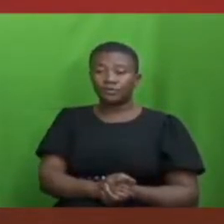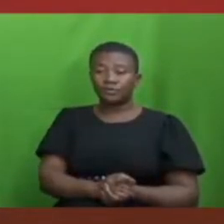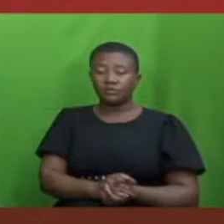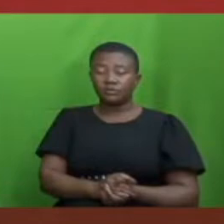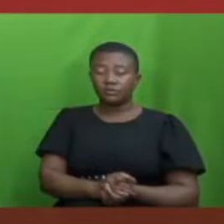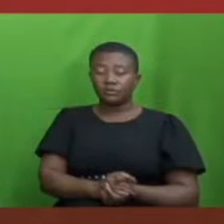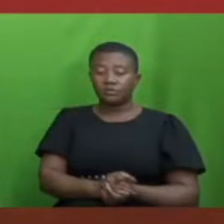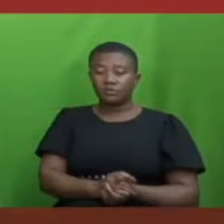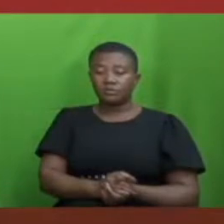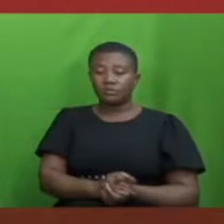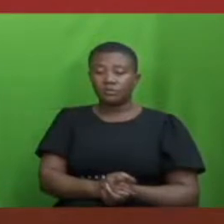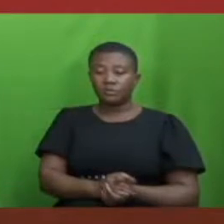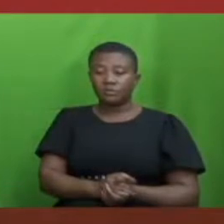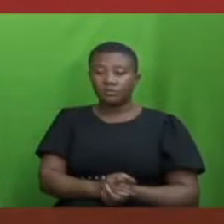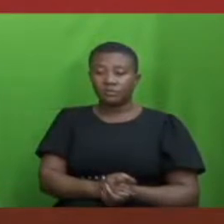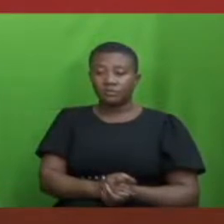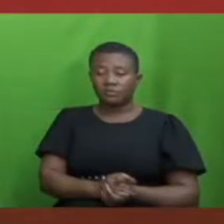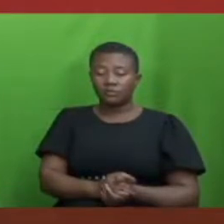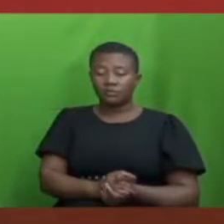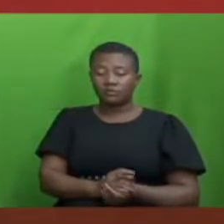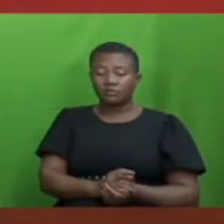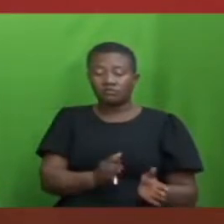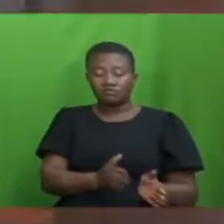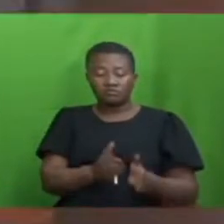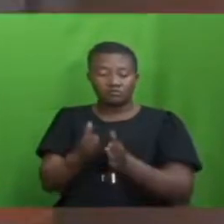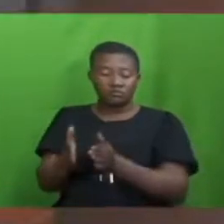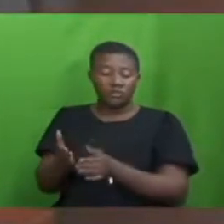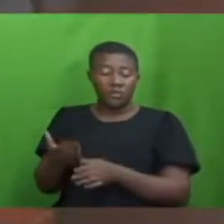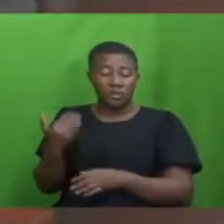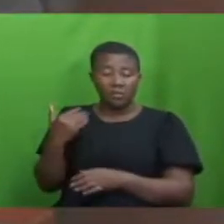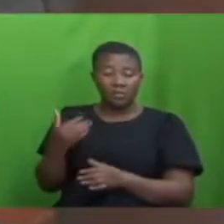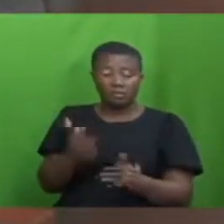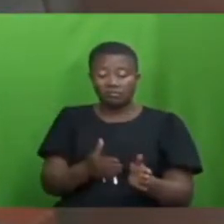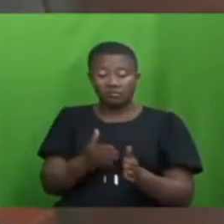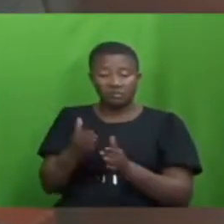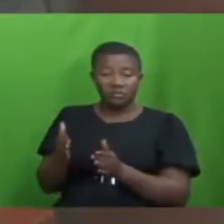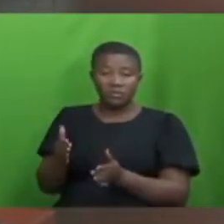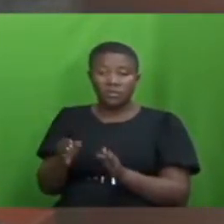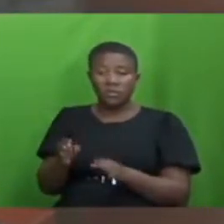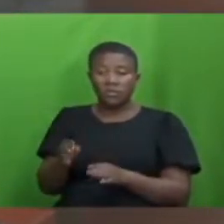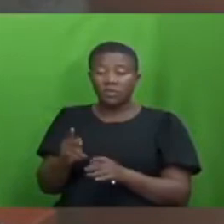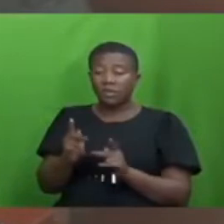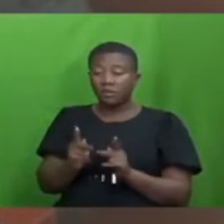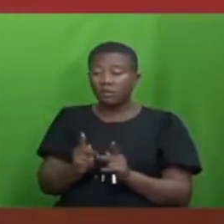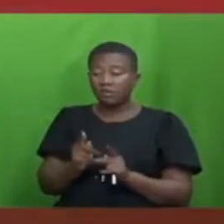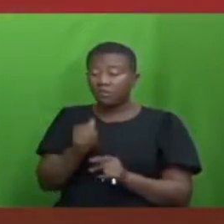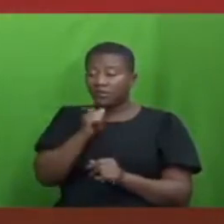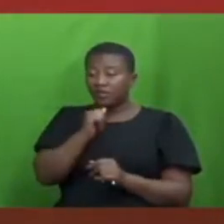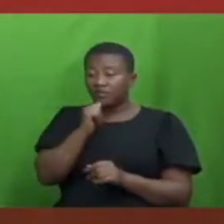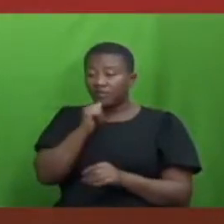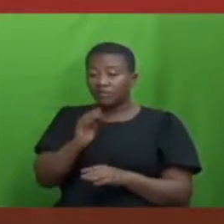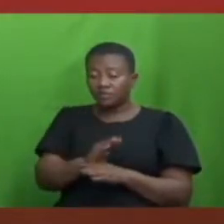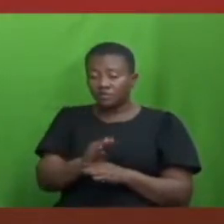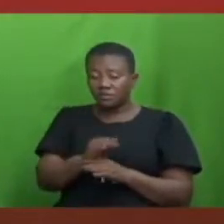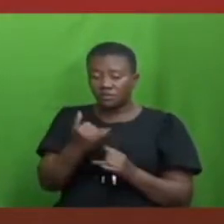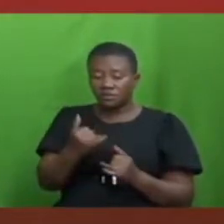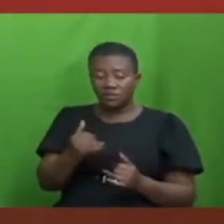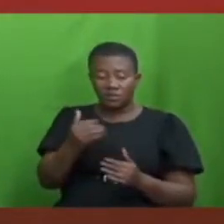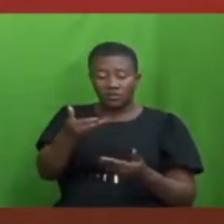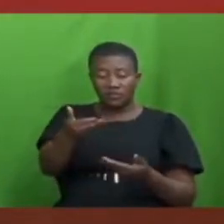move back to private business and invite the Minister for Finance,